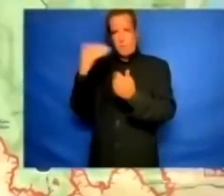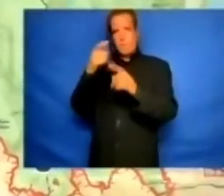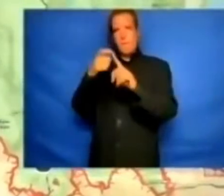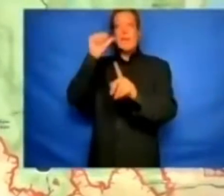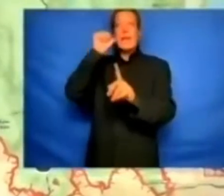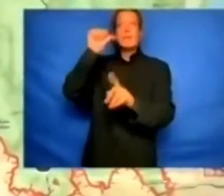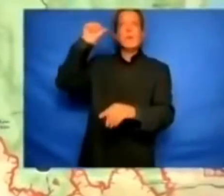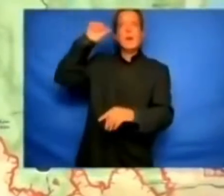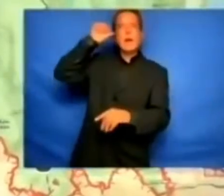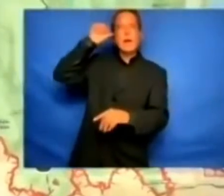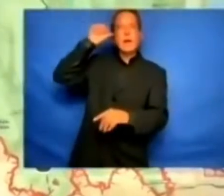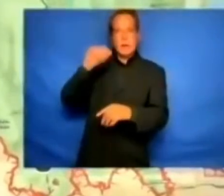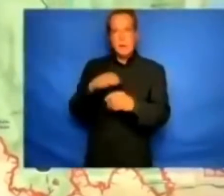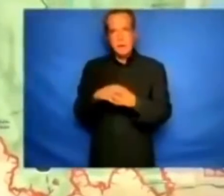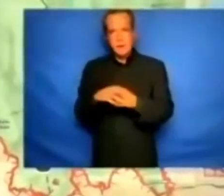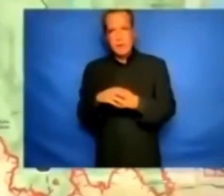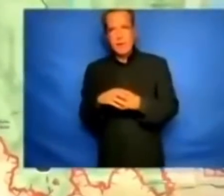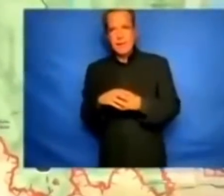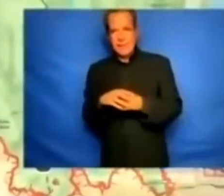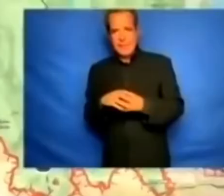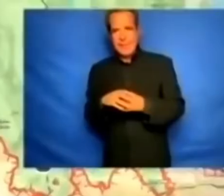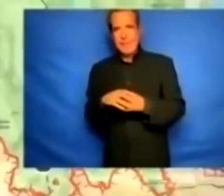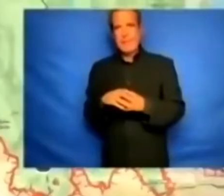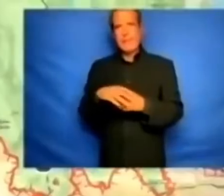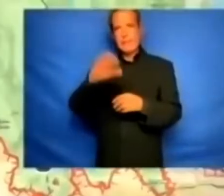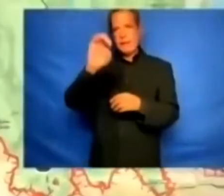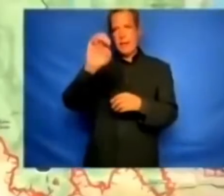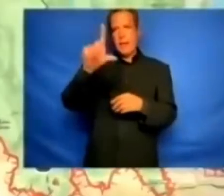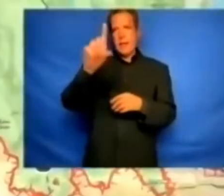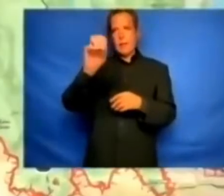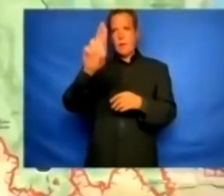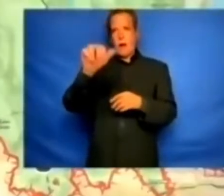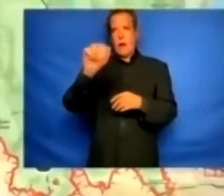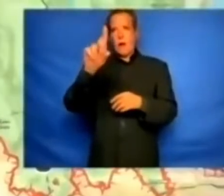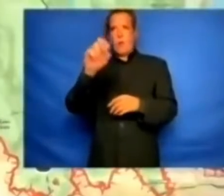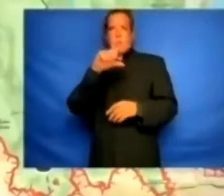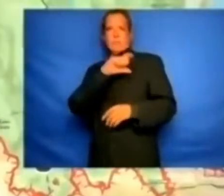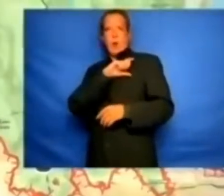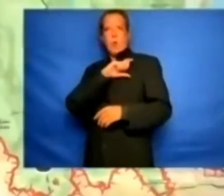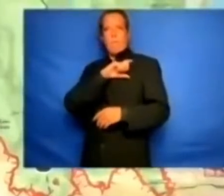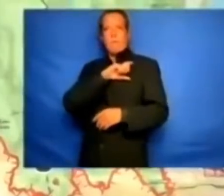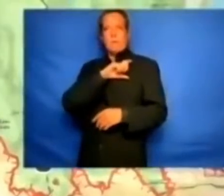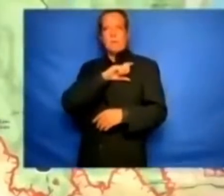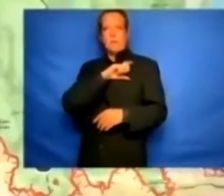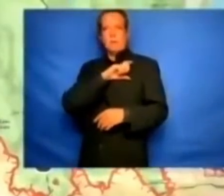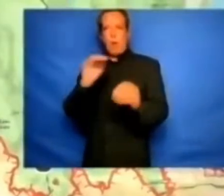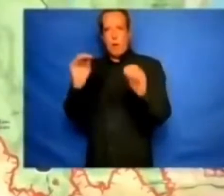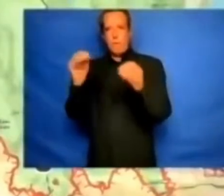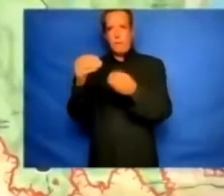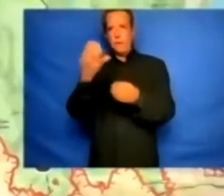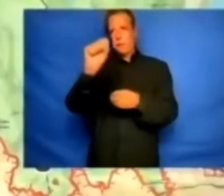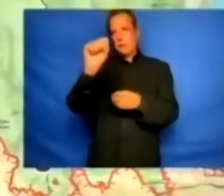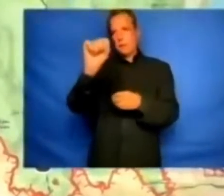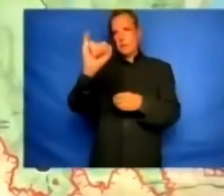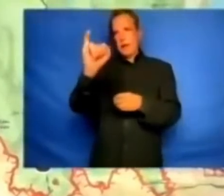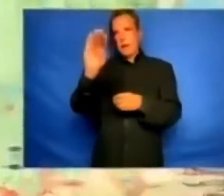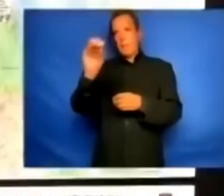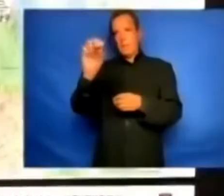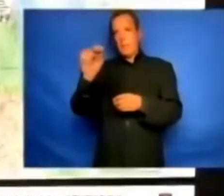the El Dorado Sheriff's Office, Simon Brown.